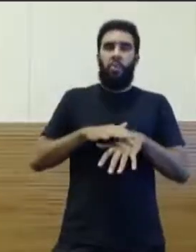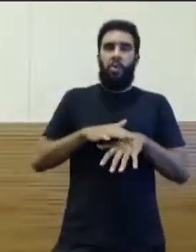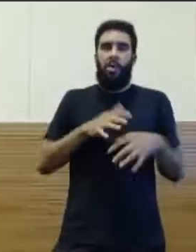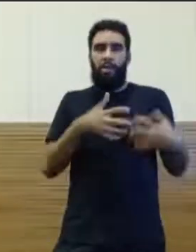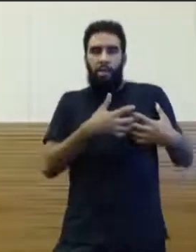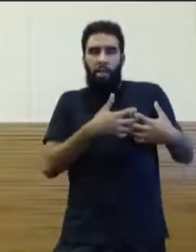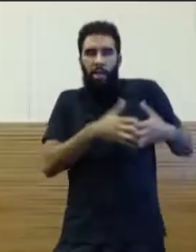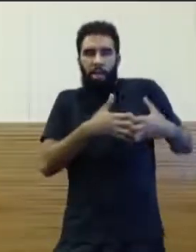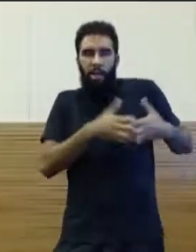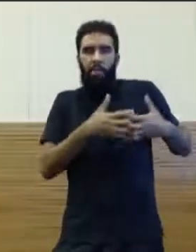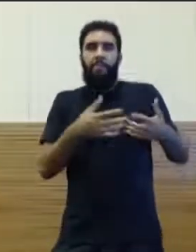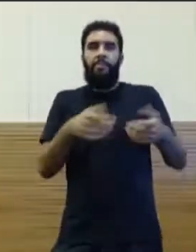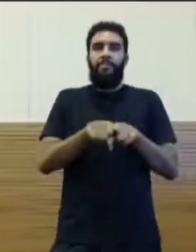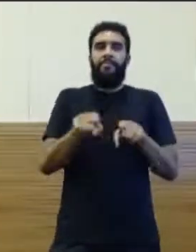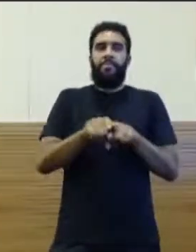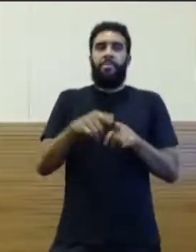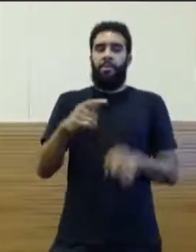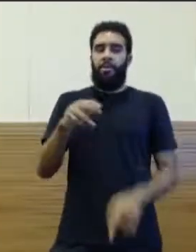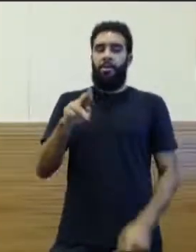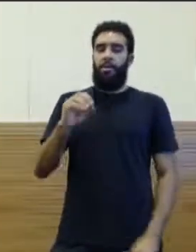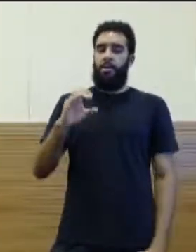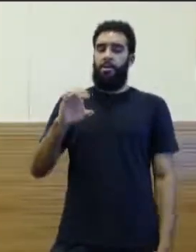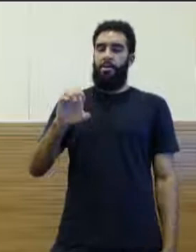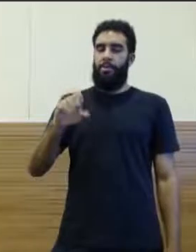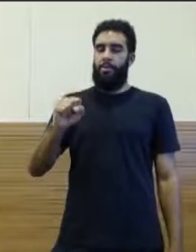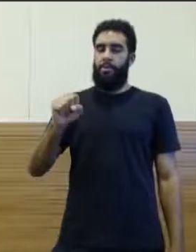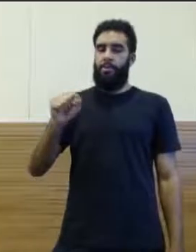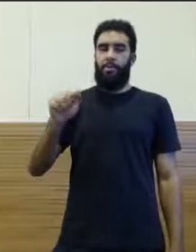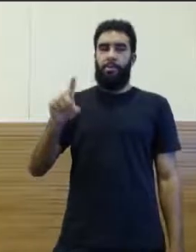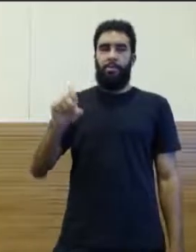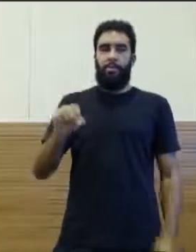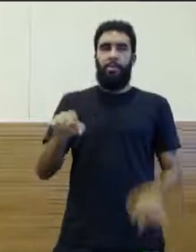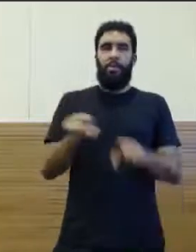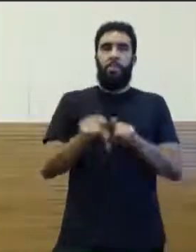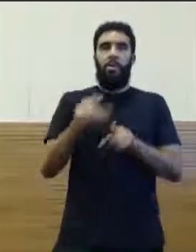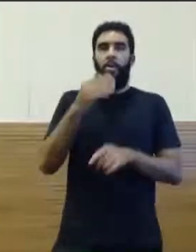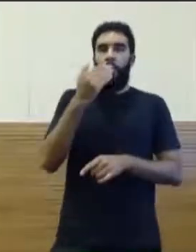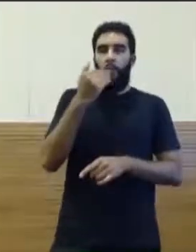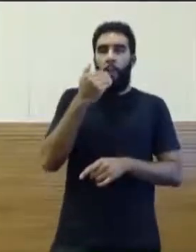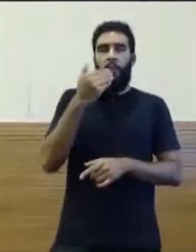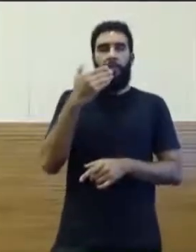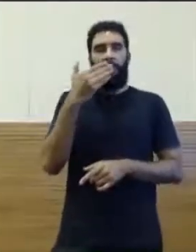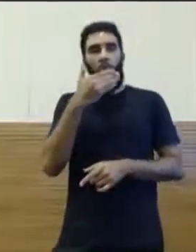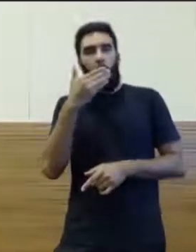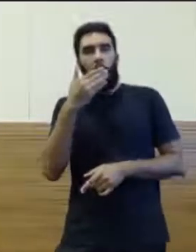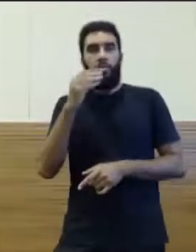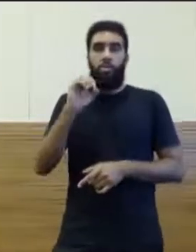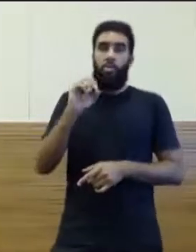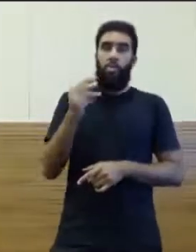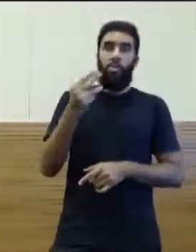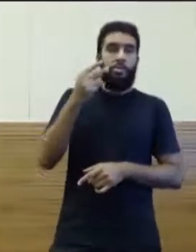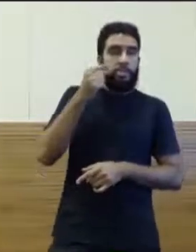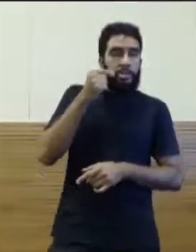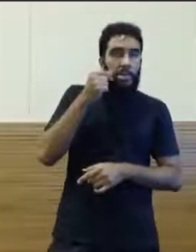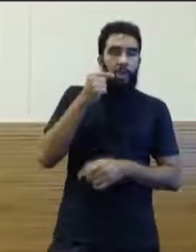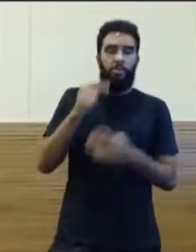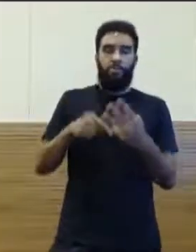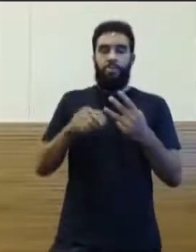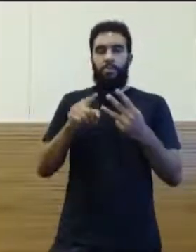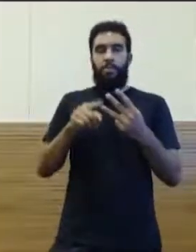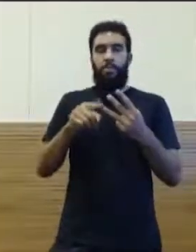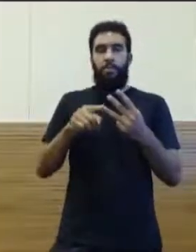to avoid cardiovascular problems, ultra-processed, and sugary drinks. In third